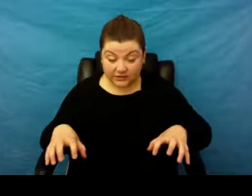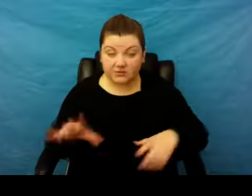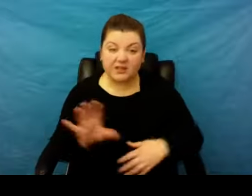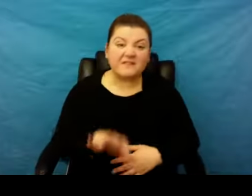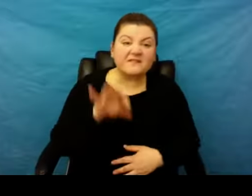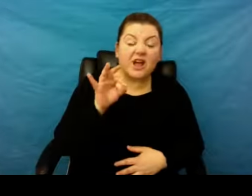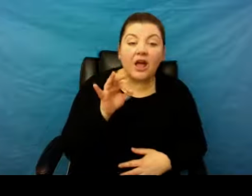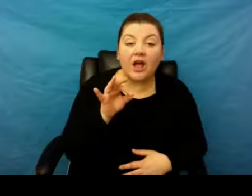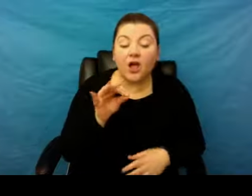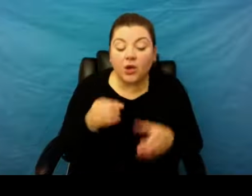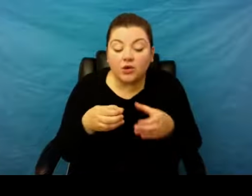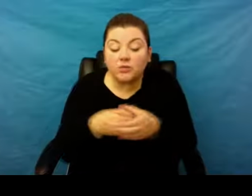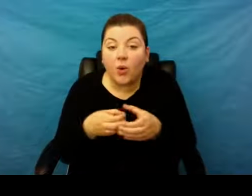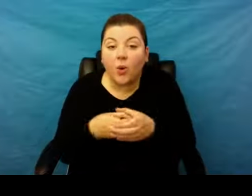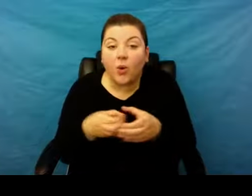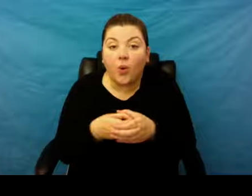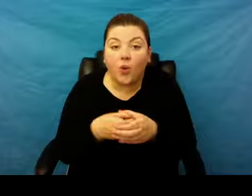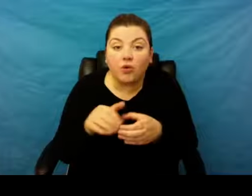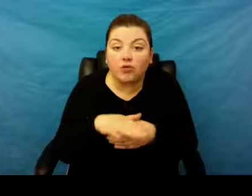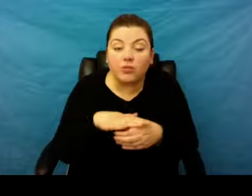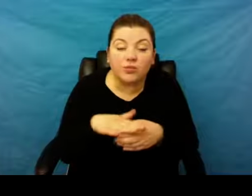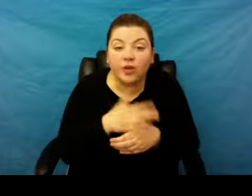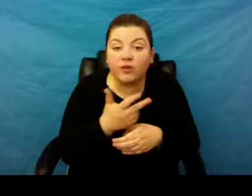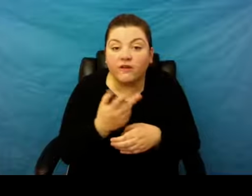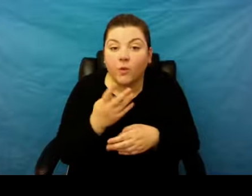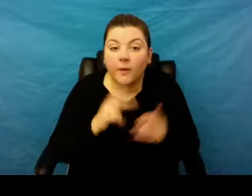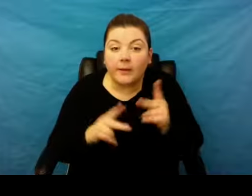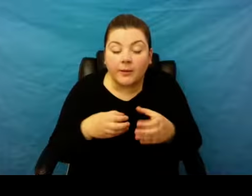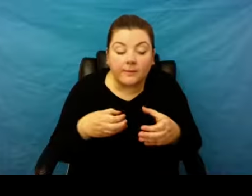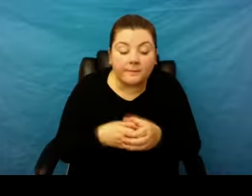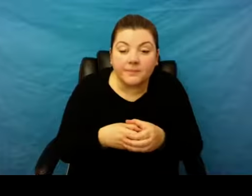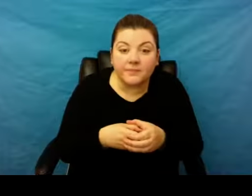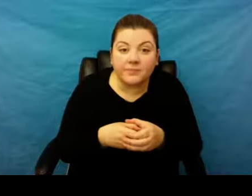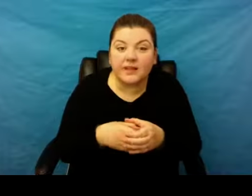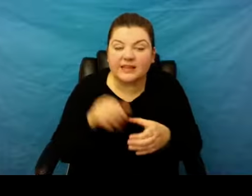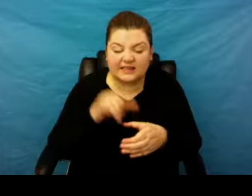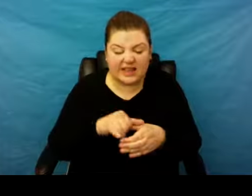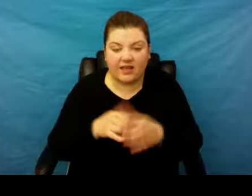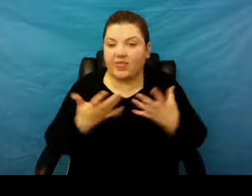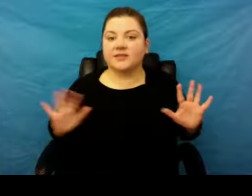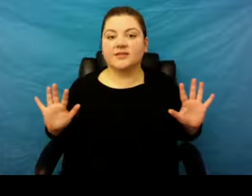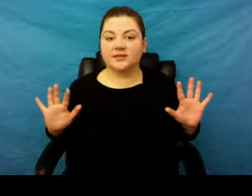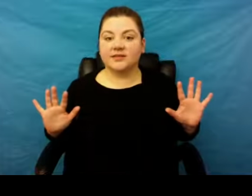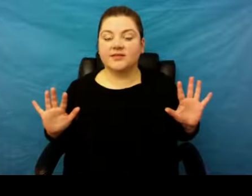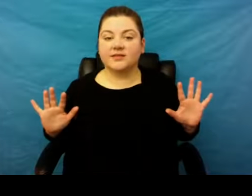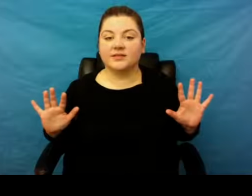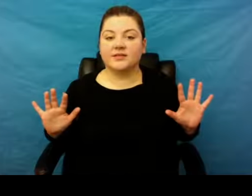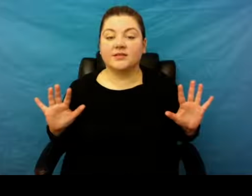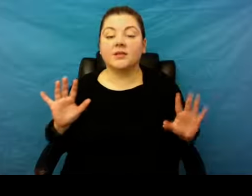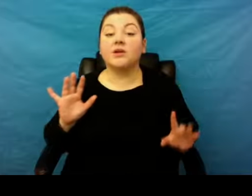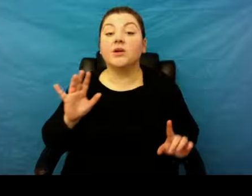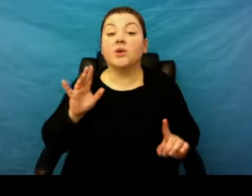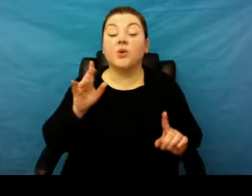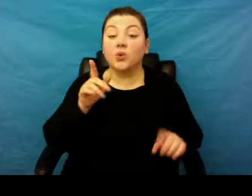3 people, 4 people, your family, and set boundaries. That is it. The people who are going to get this are people who